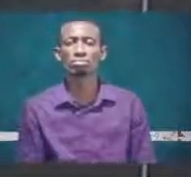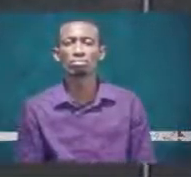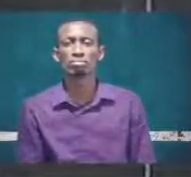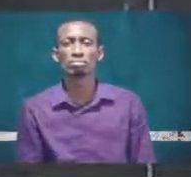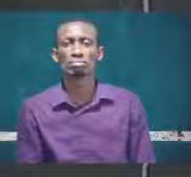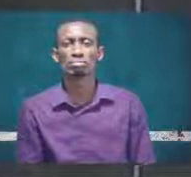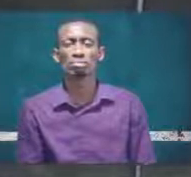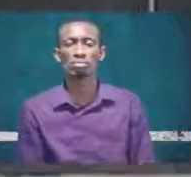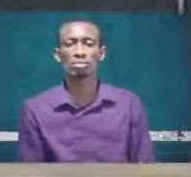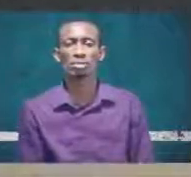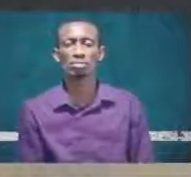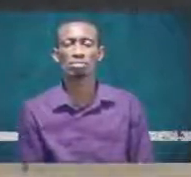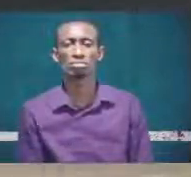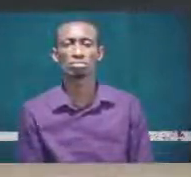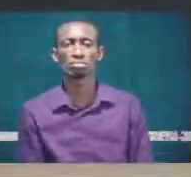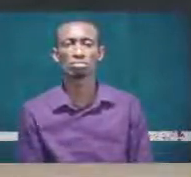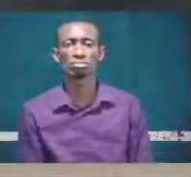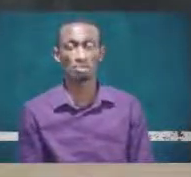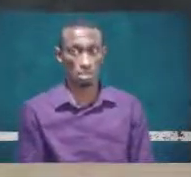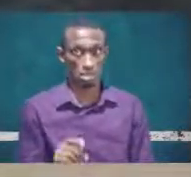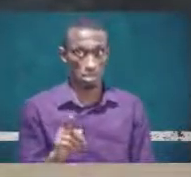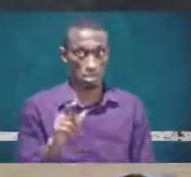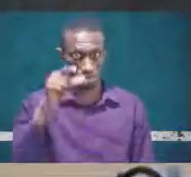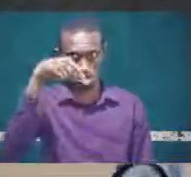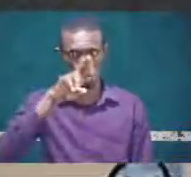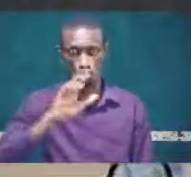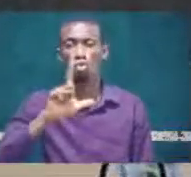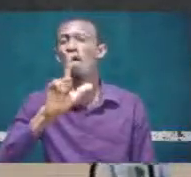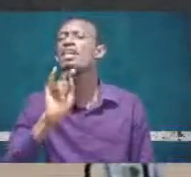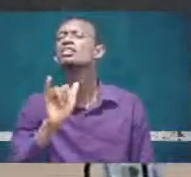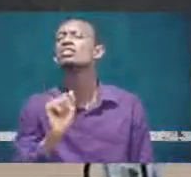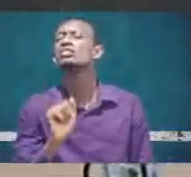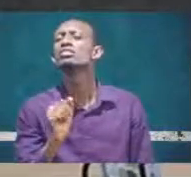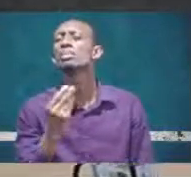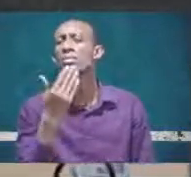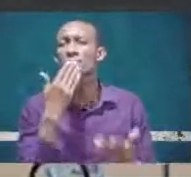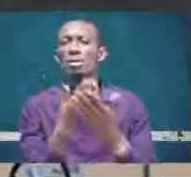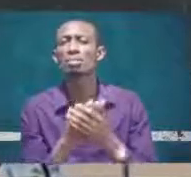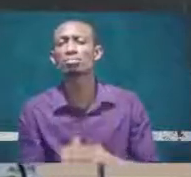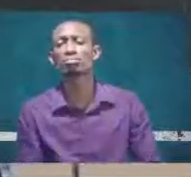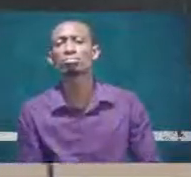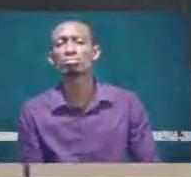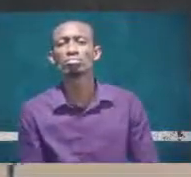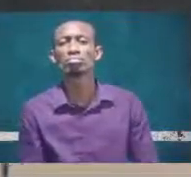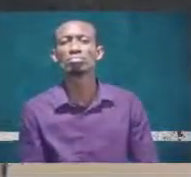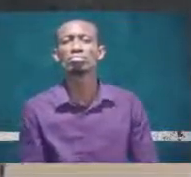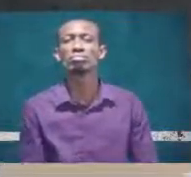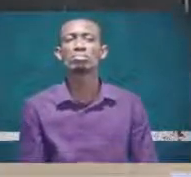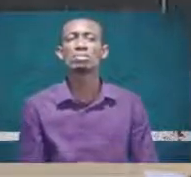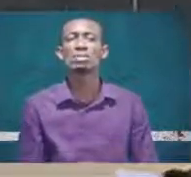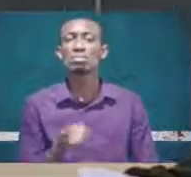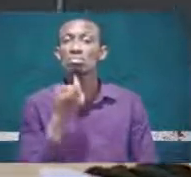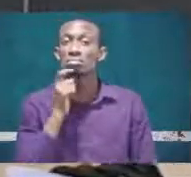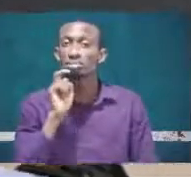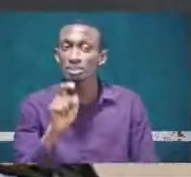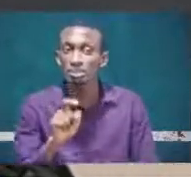The second quality, or the second quality of money is divisibility. Good money should be